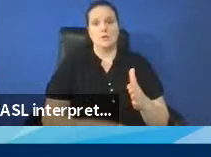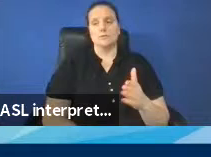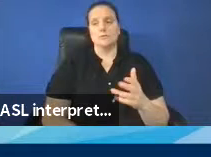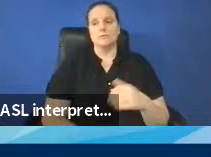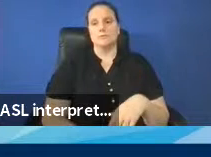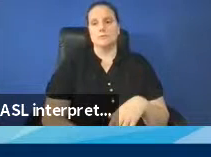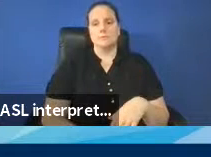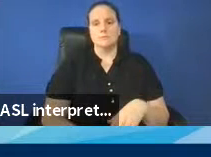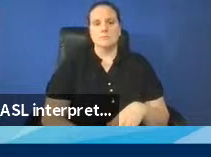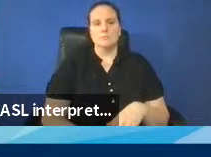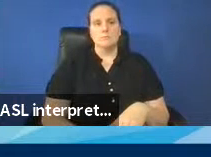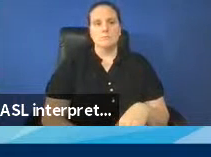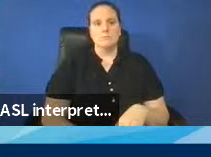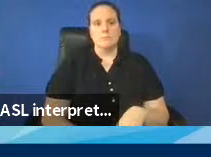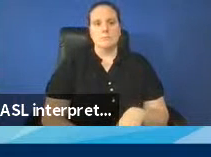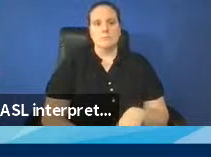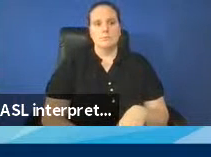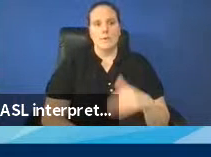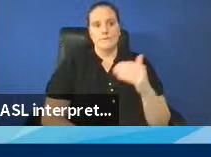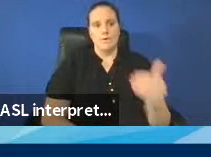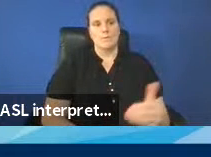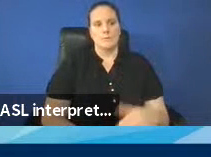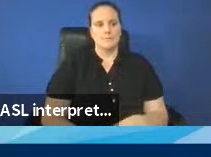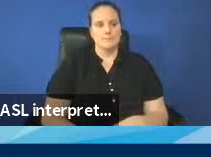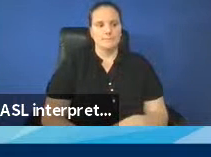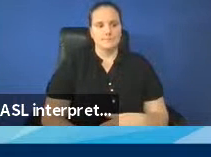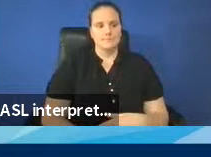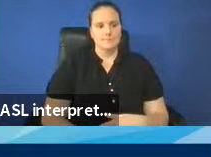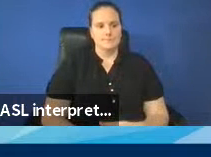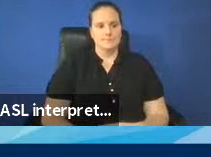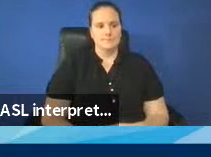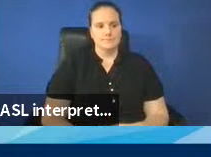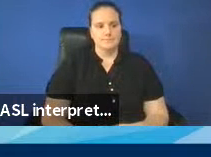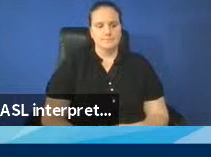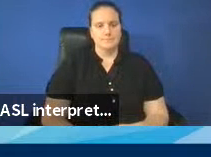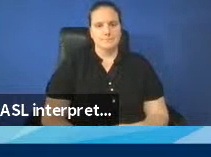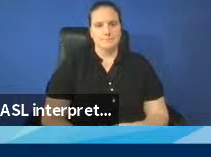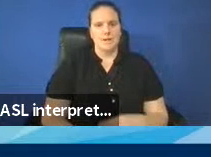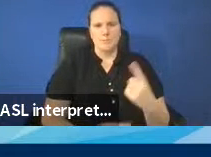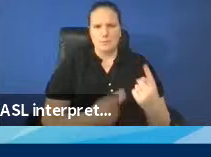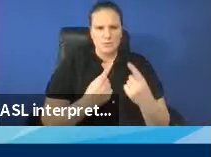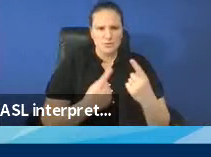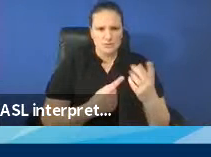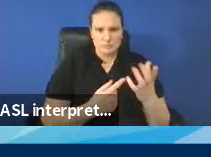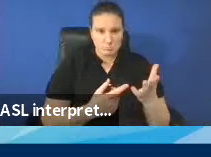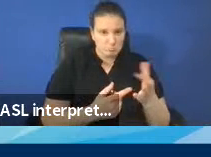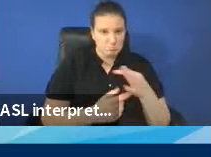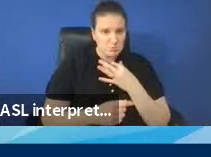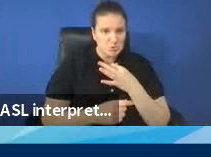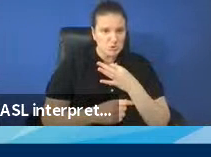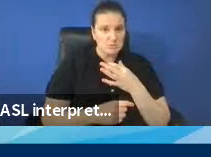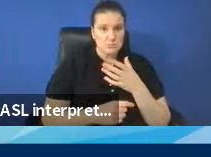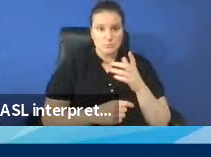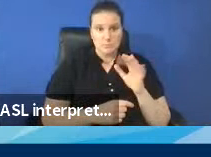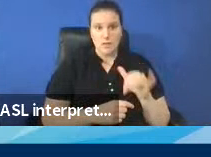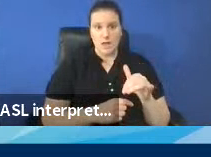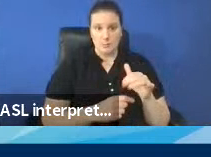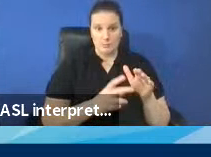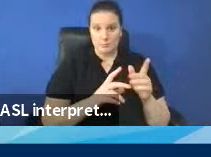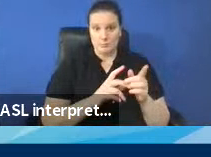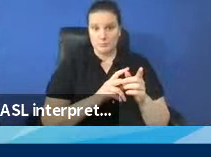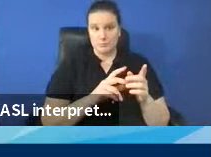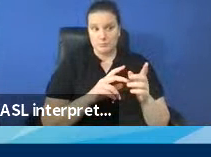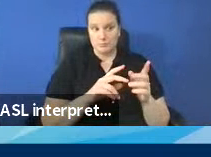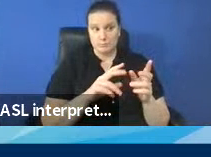going forward. And I'm just curious if those perspectives are